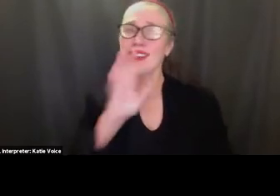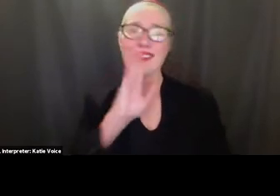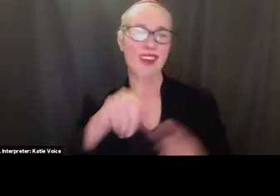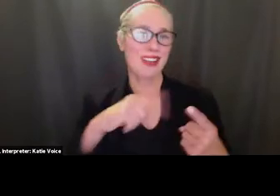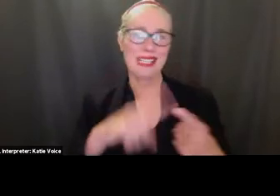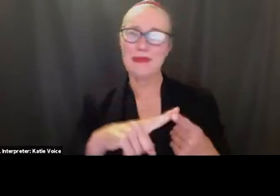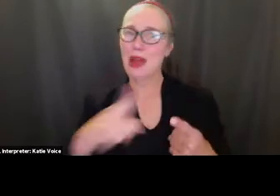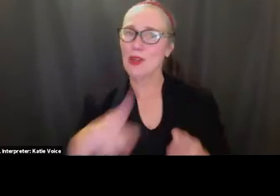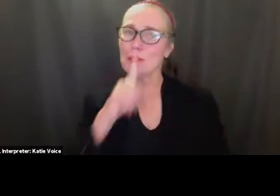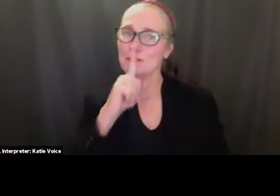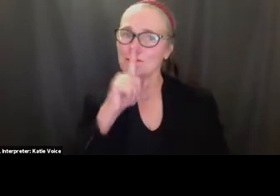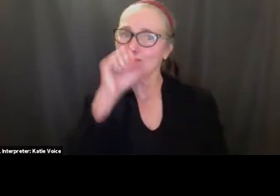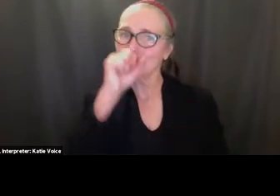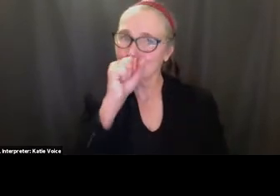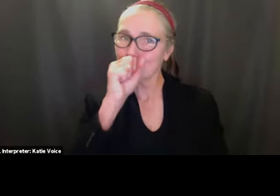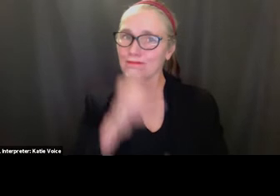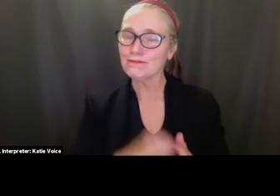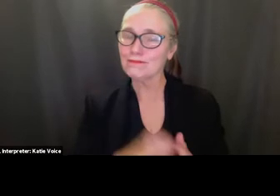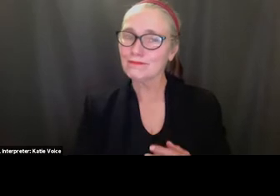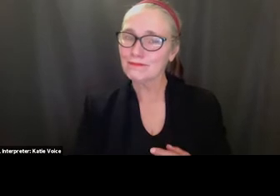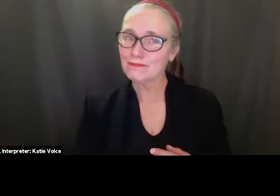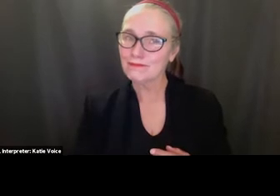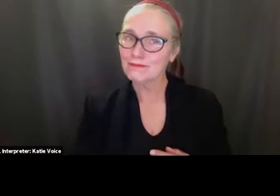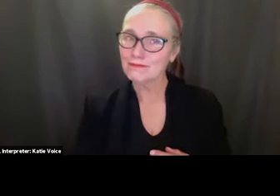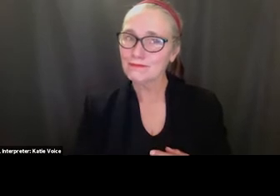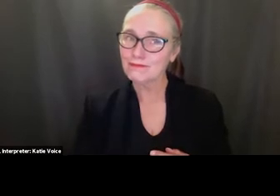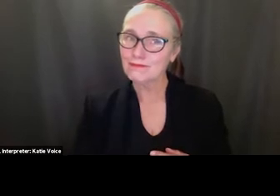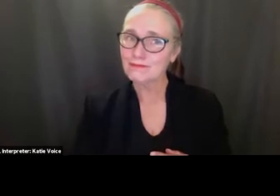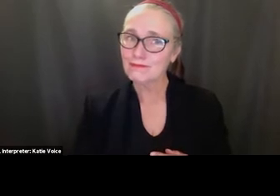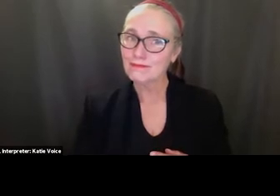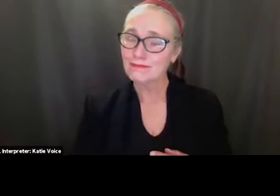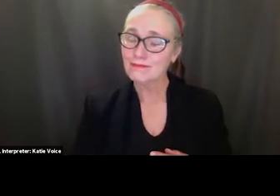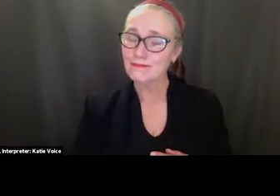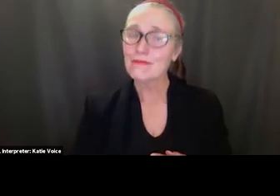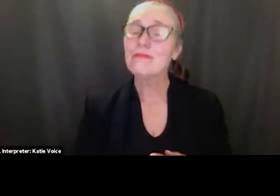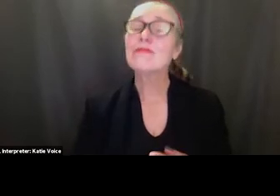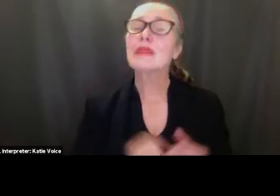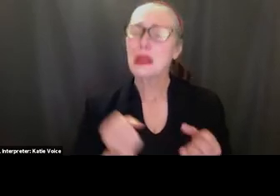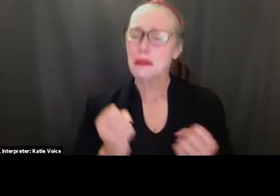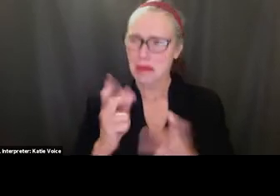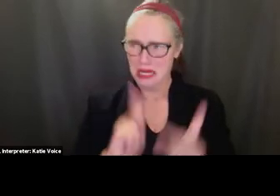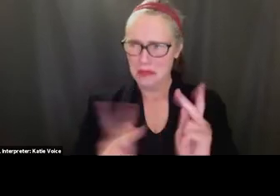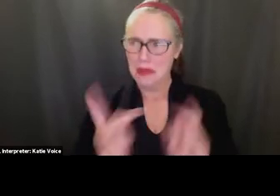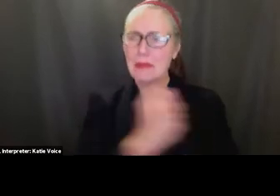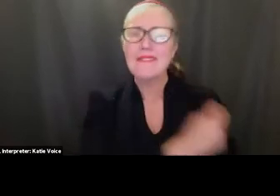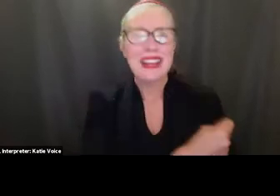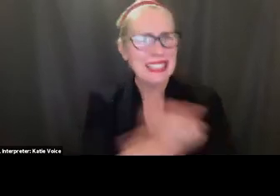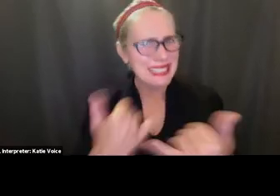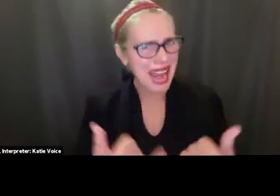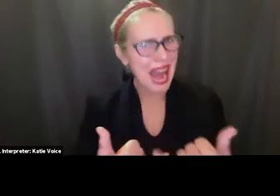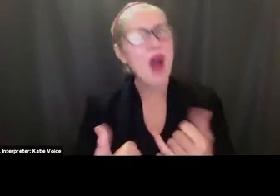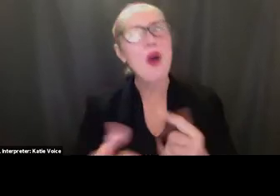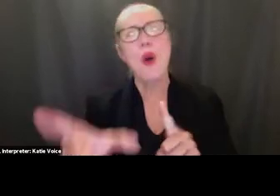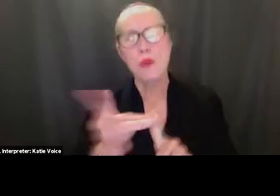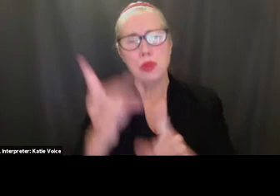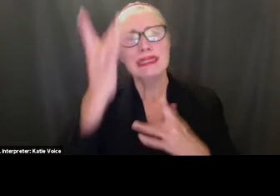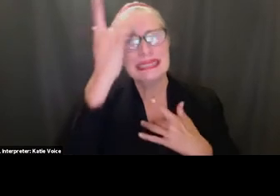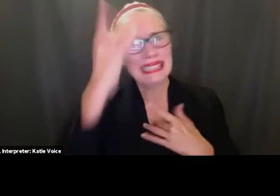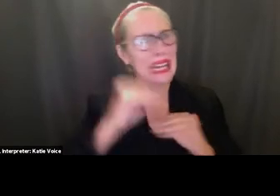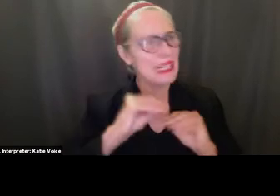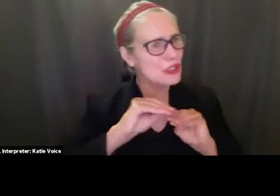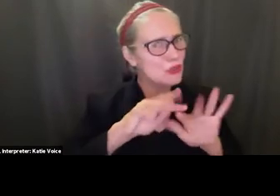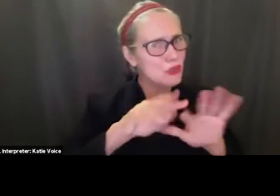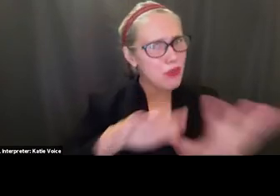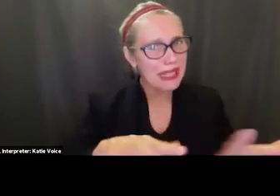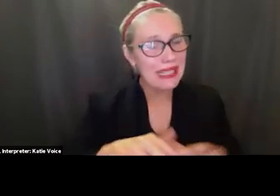the how a lot of people that are vaccinated now are really getting this this virus and spreading it in fact right